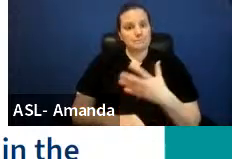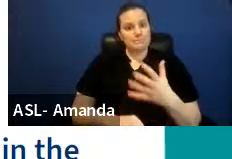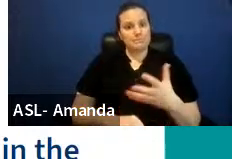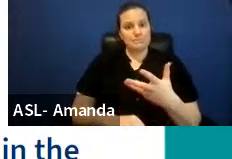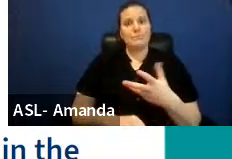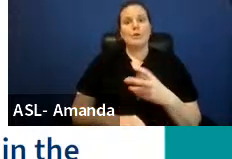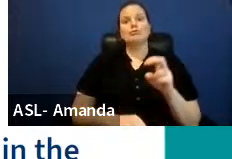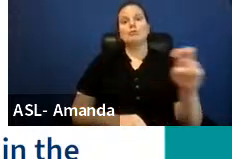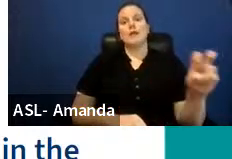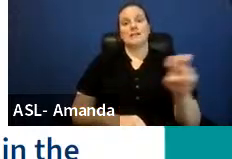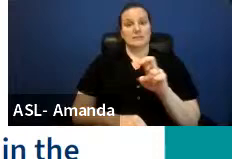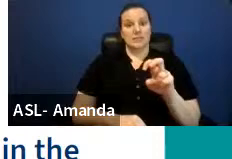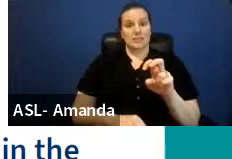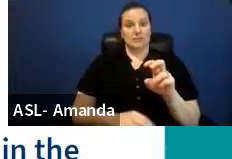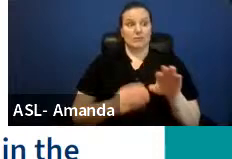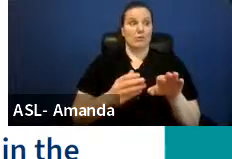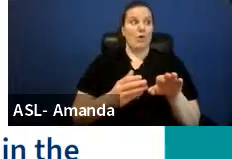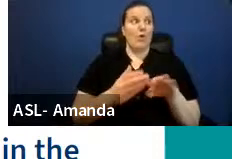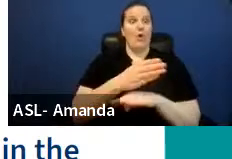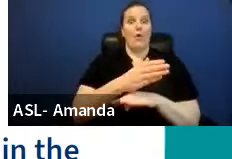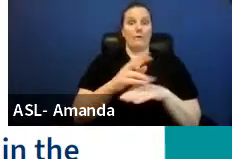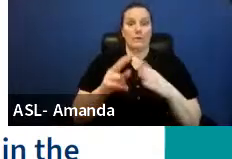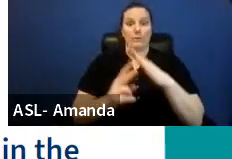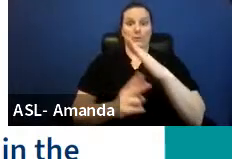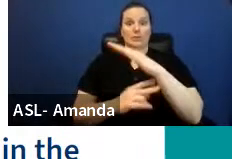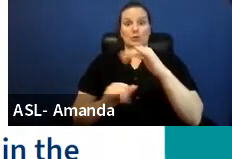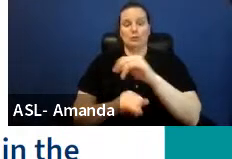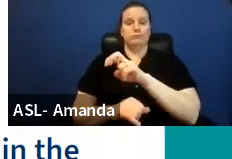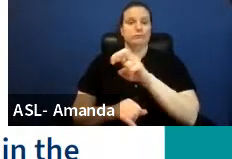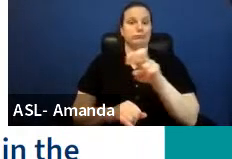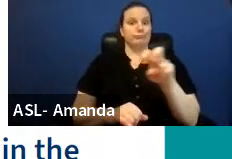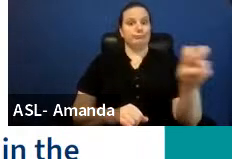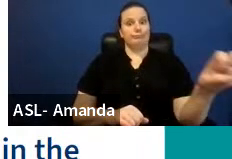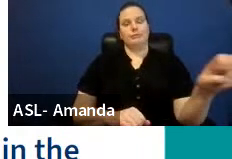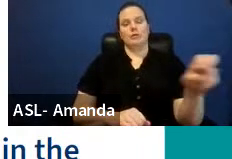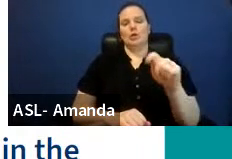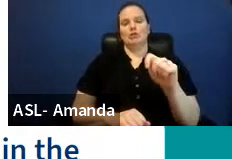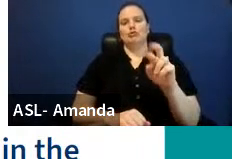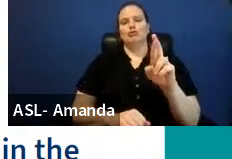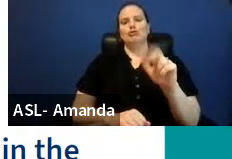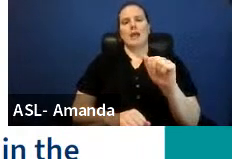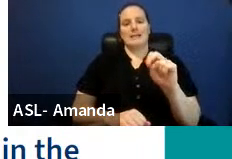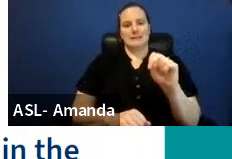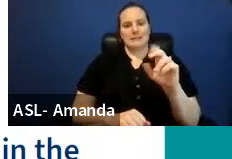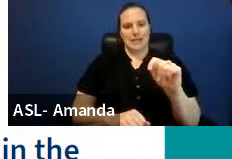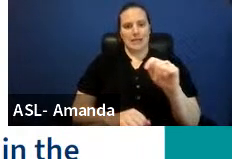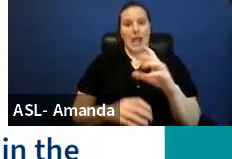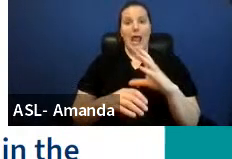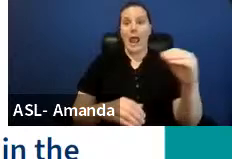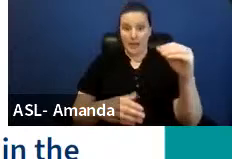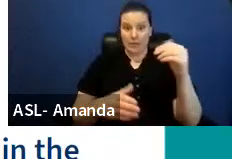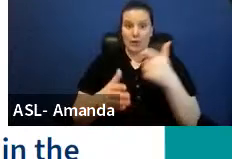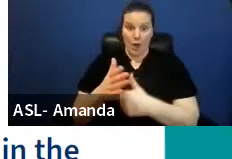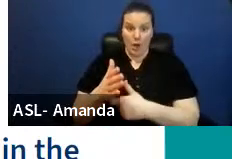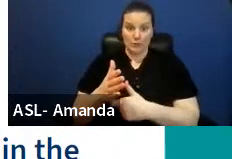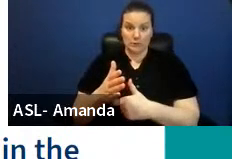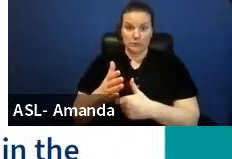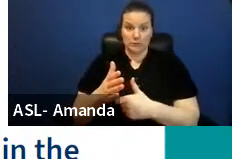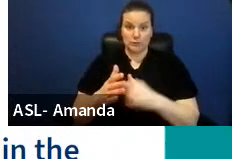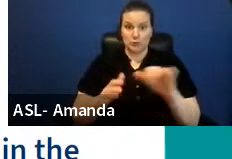transit that needs to cross the bridge as well, and cost. All these things need to be considered. Now,